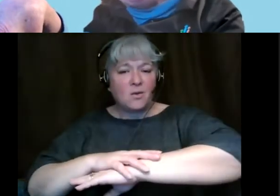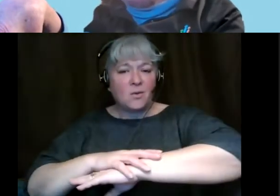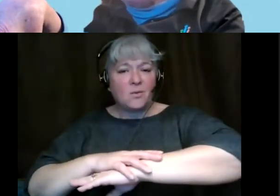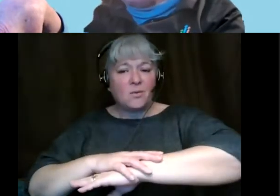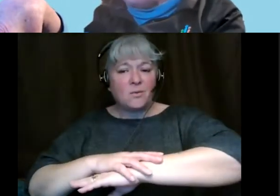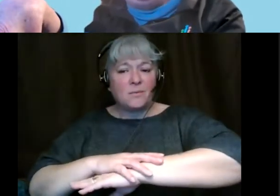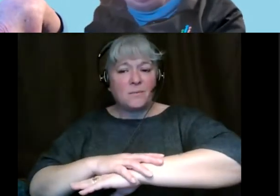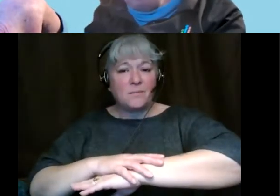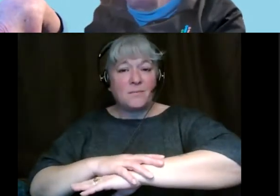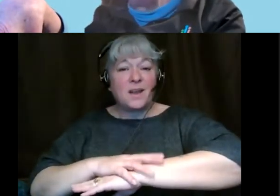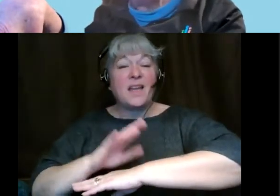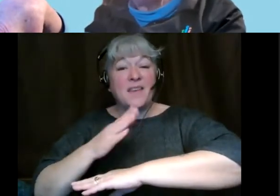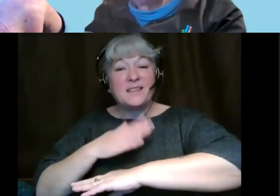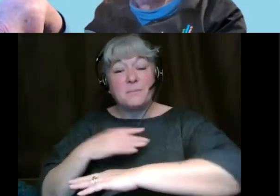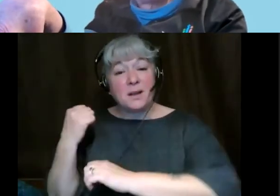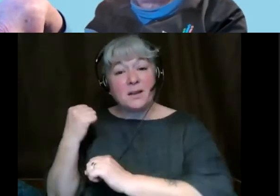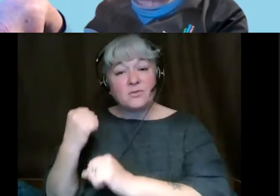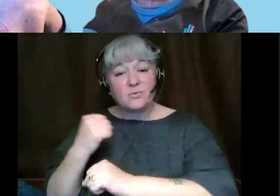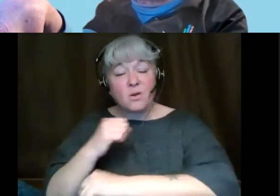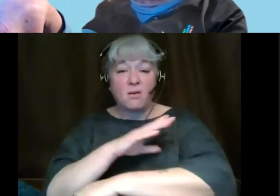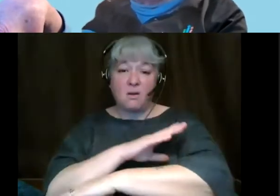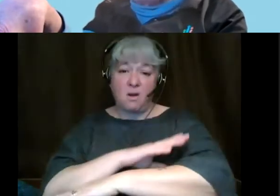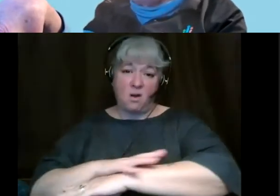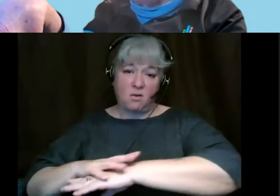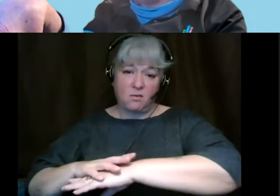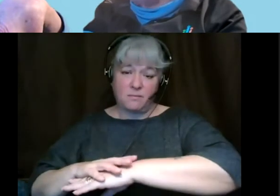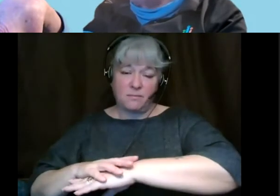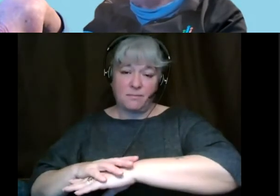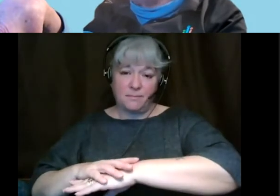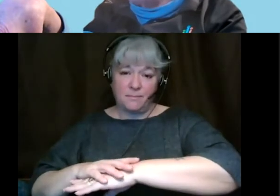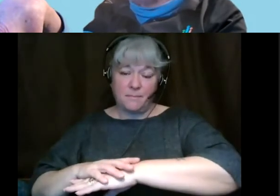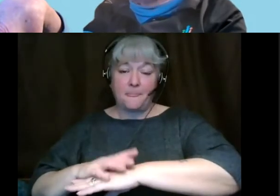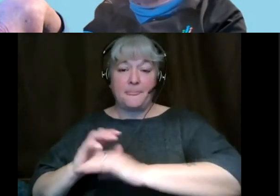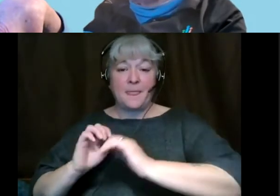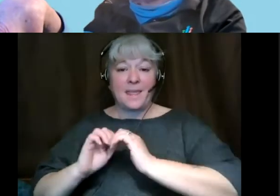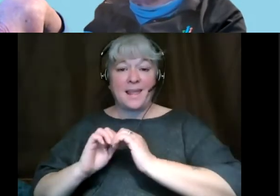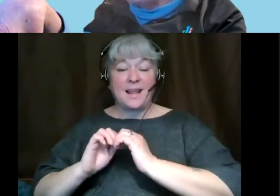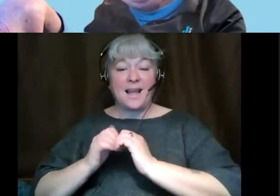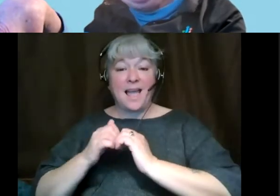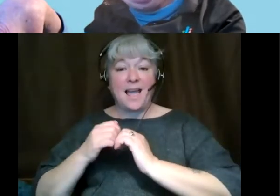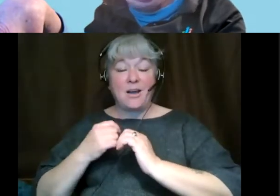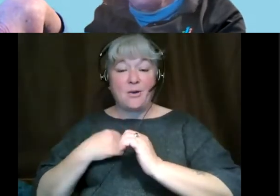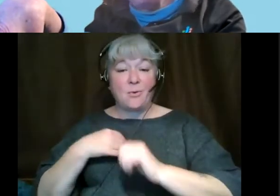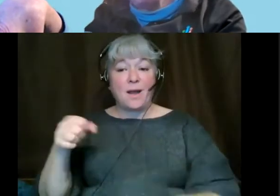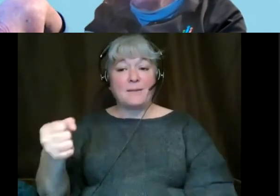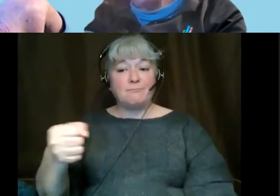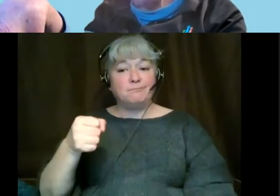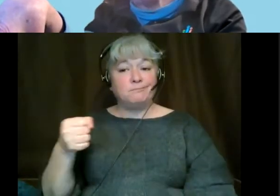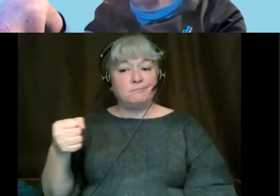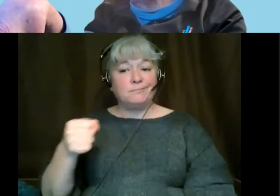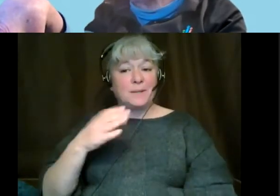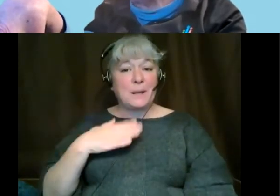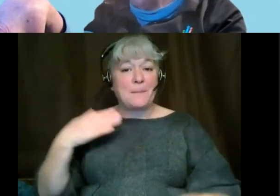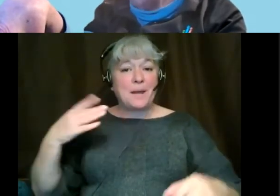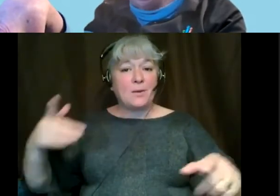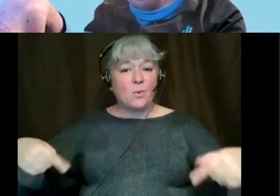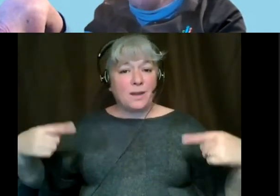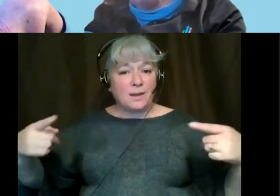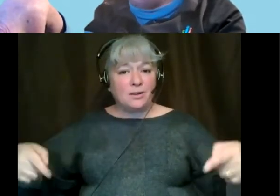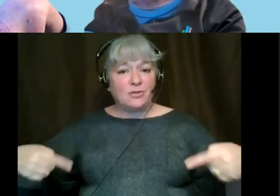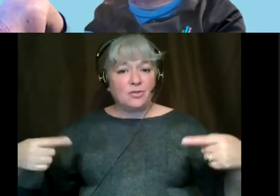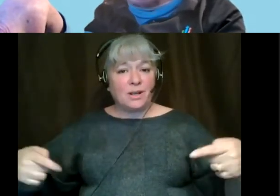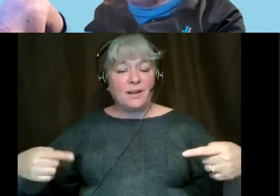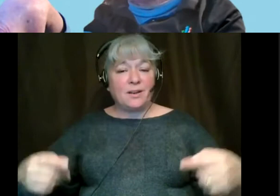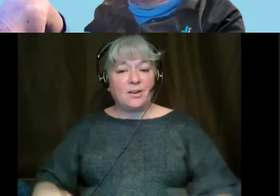my dominant arm. That's how I drove my wheelchair, and that's